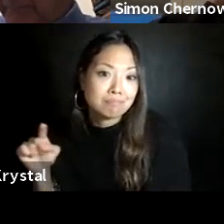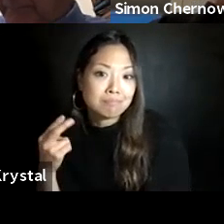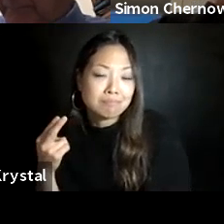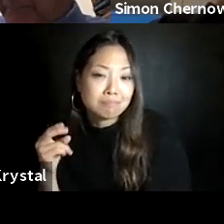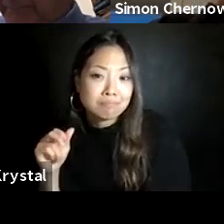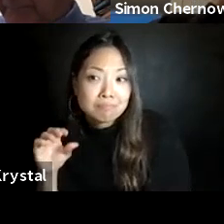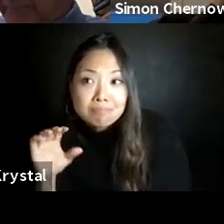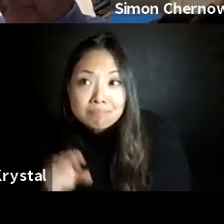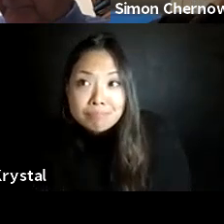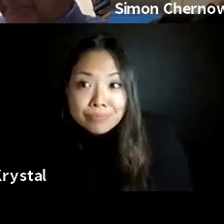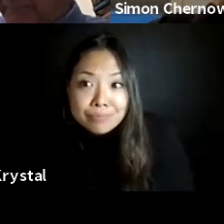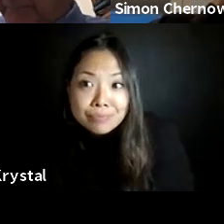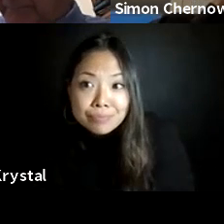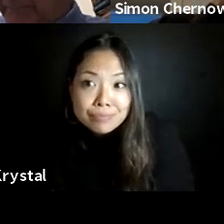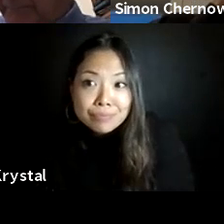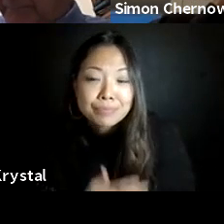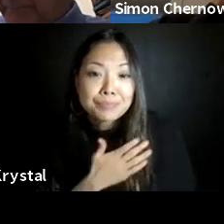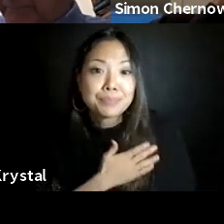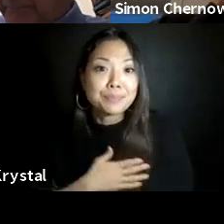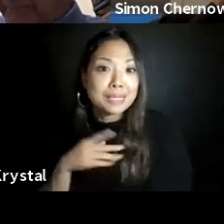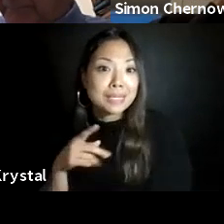Please unmute yourself and turn on your camera.